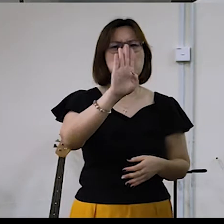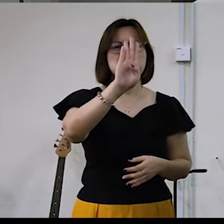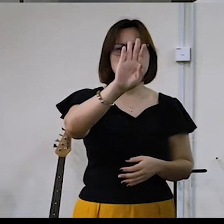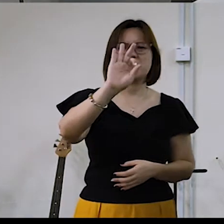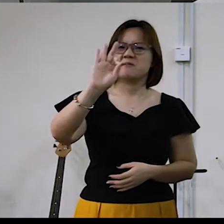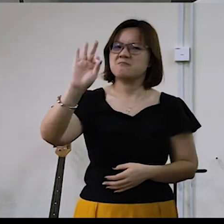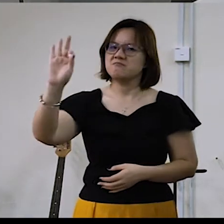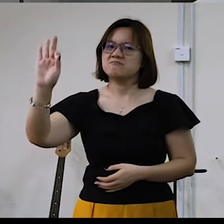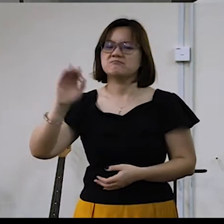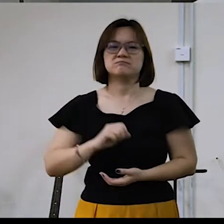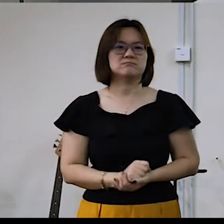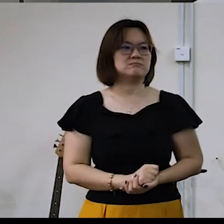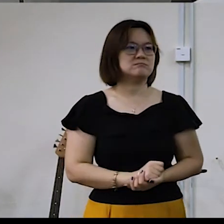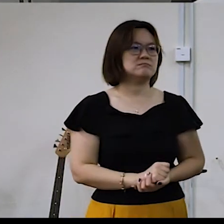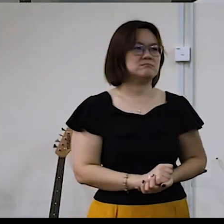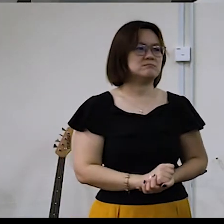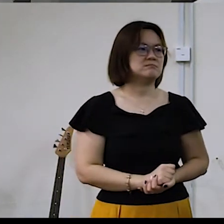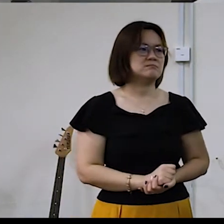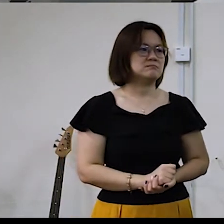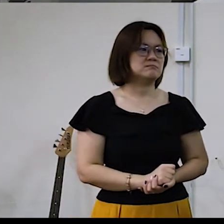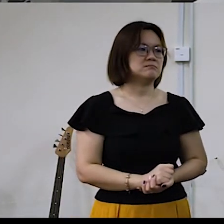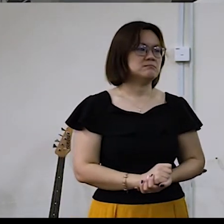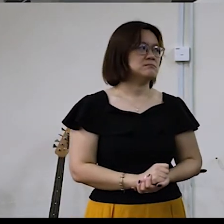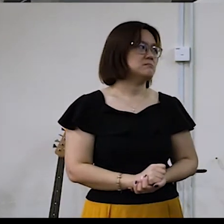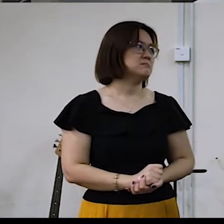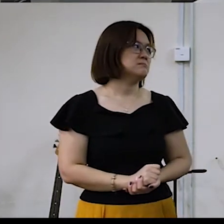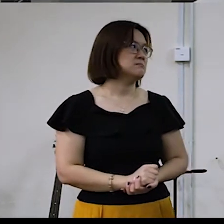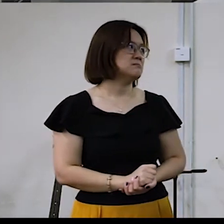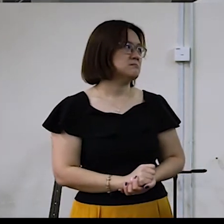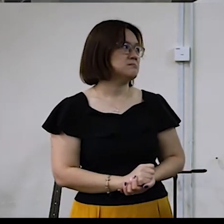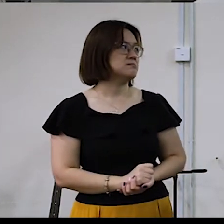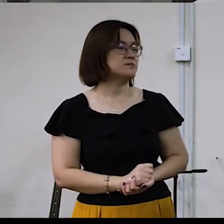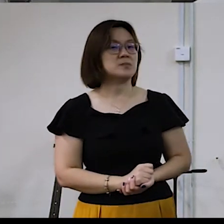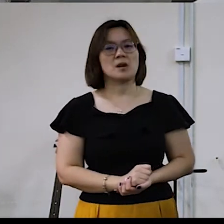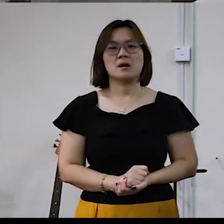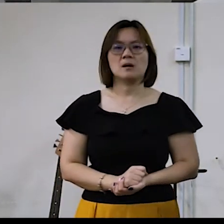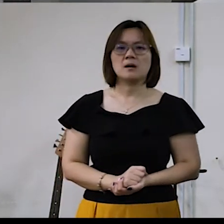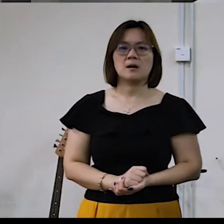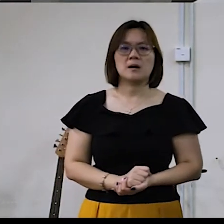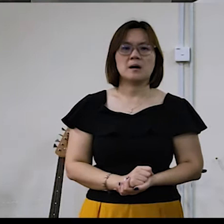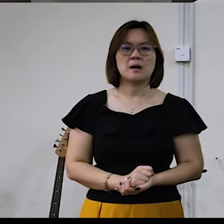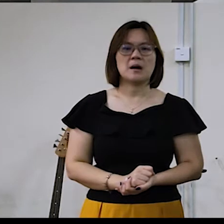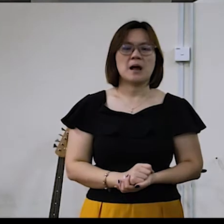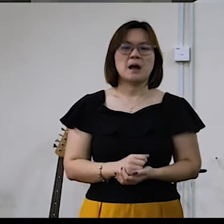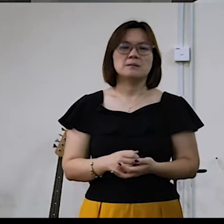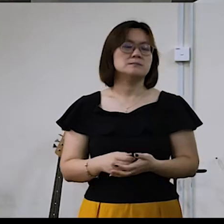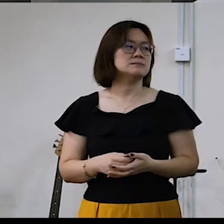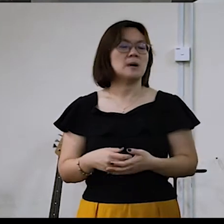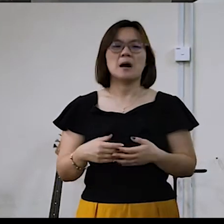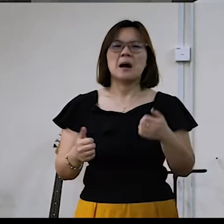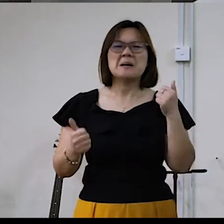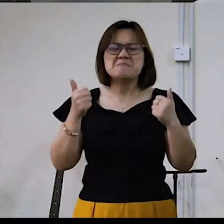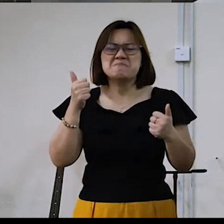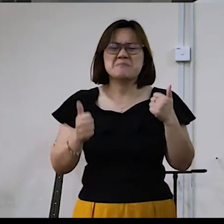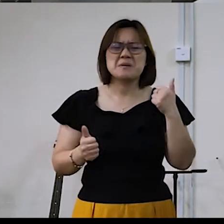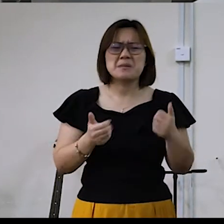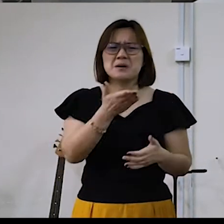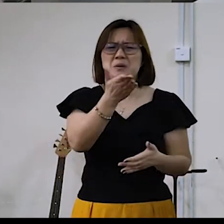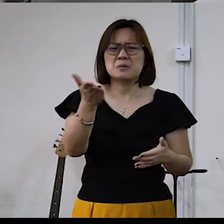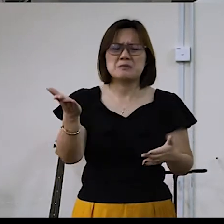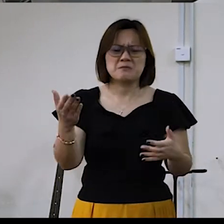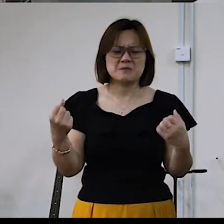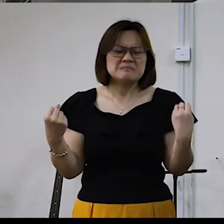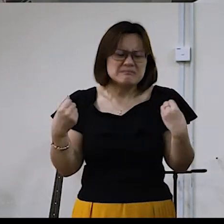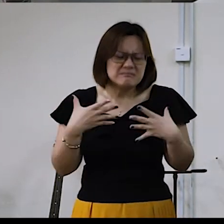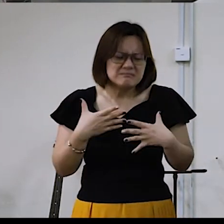to do it. I'm so sad, or I'm so scared, I'm so fearful, I'm so worried about my daughter. Holy Spirit, please do something